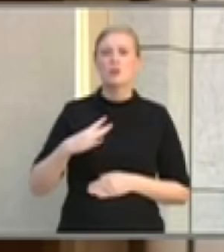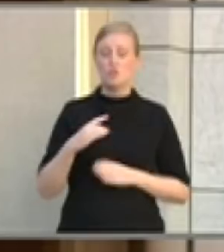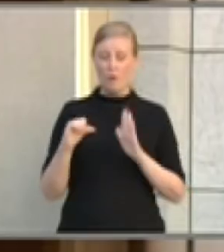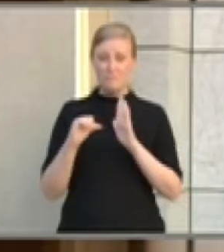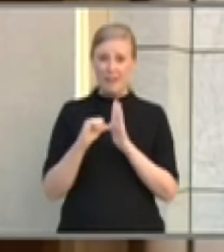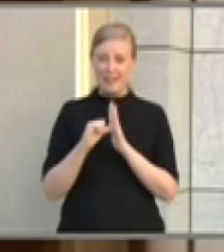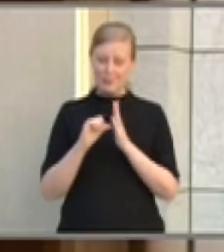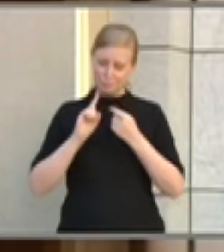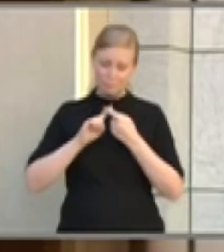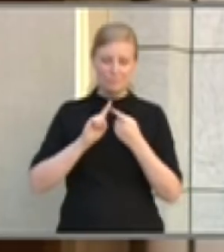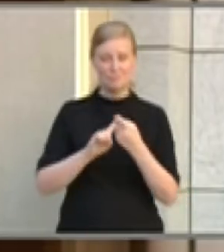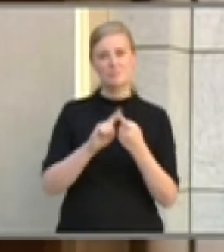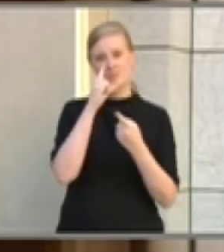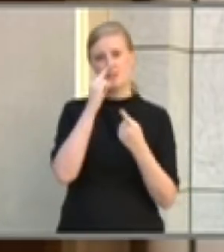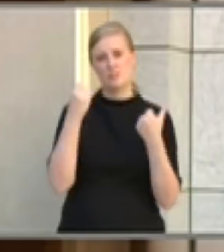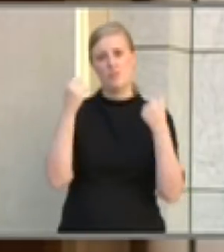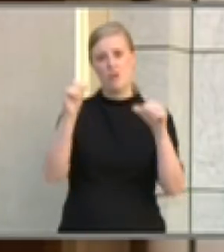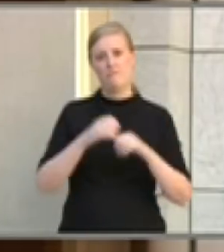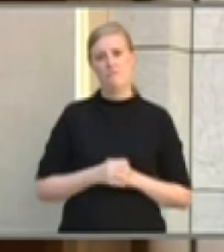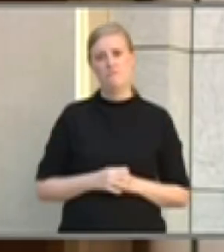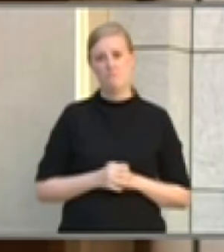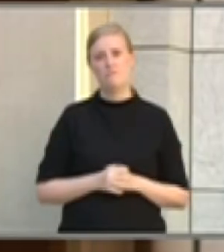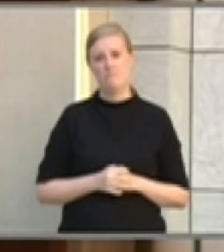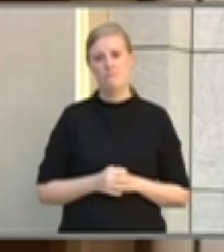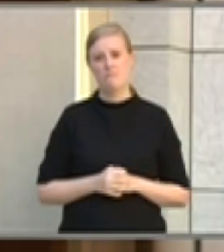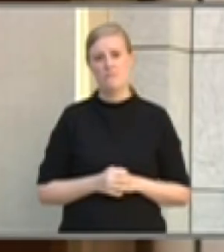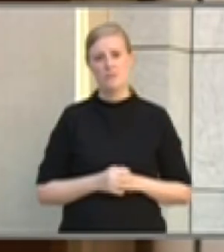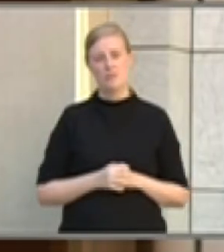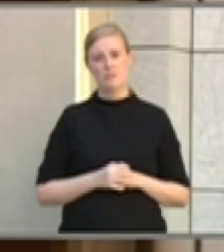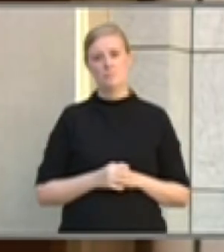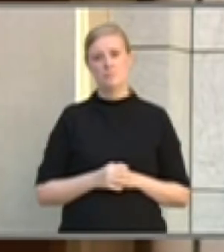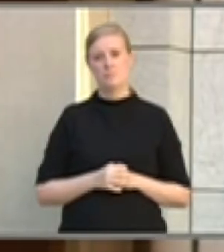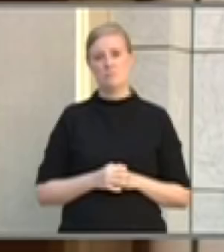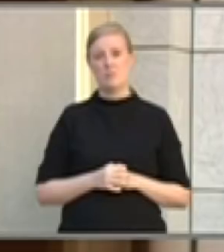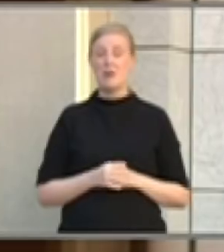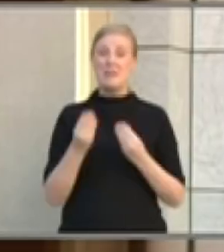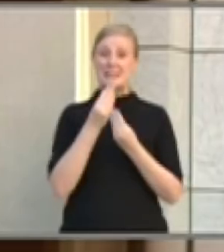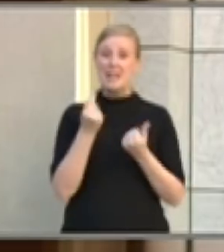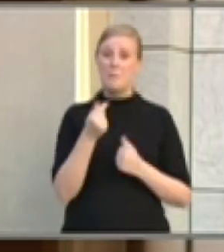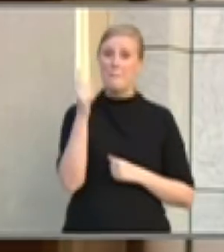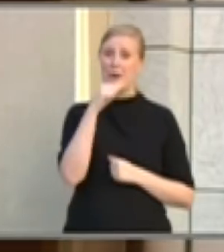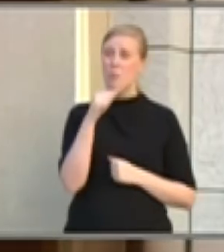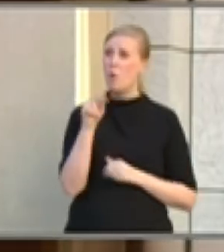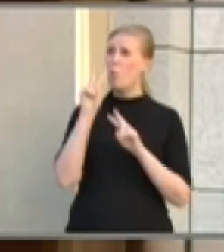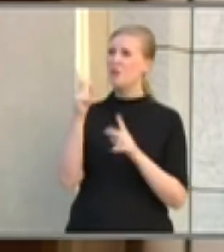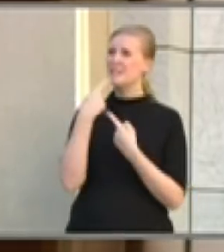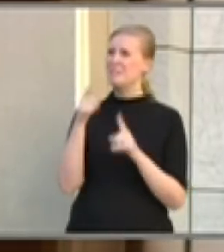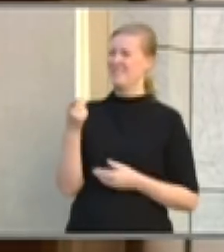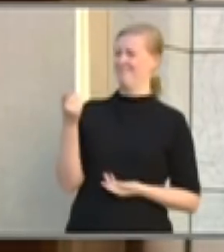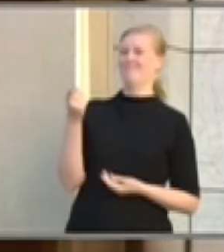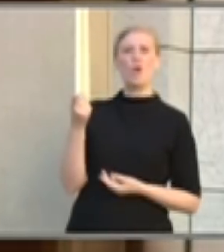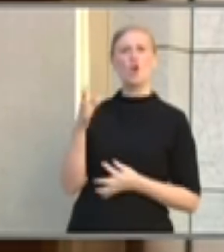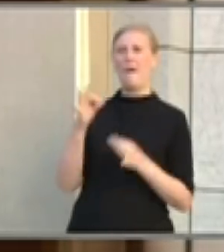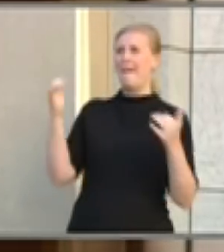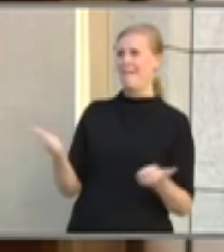other side. Some will say it's too little. Others will say that it's